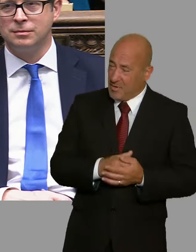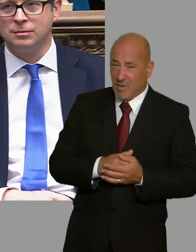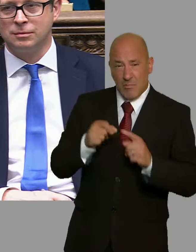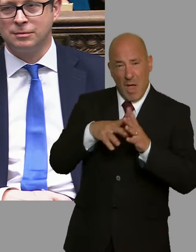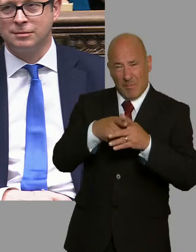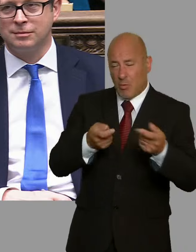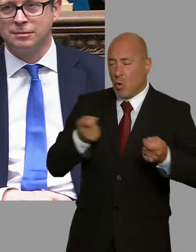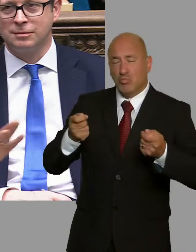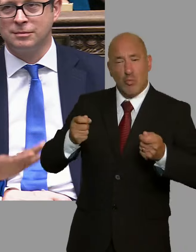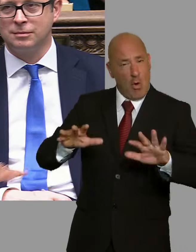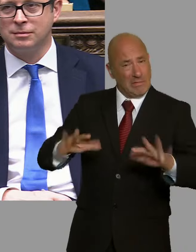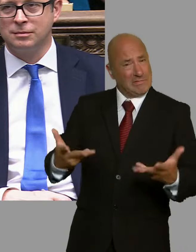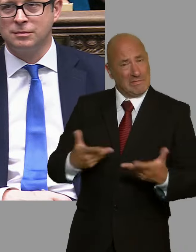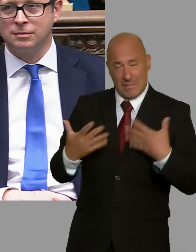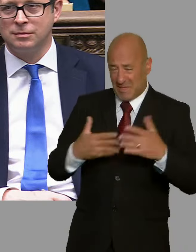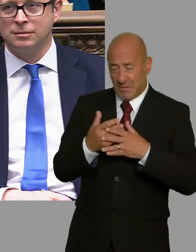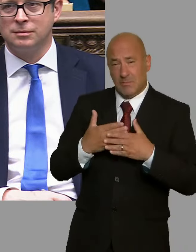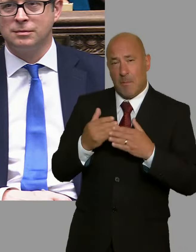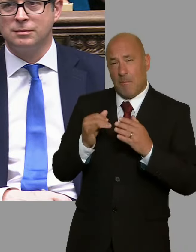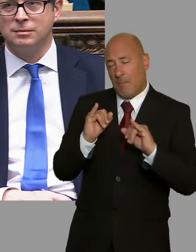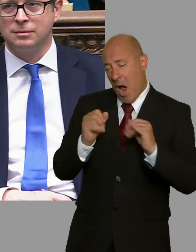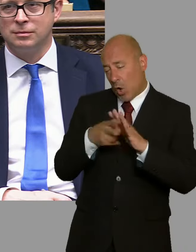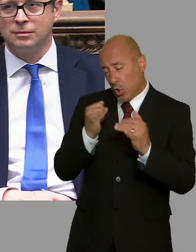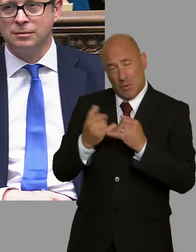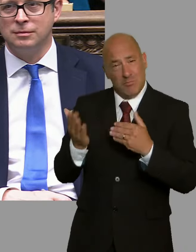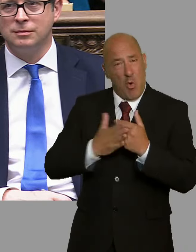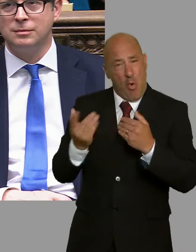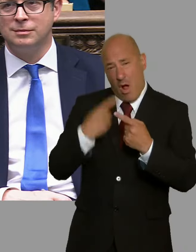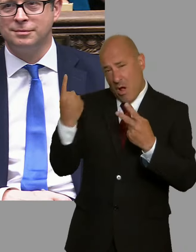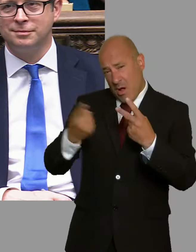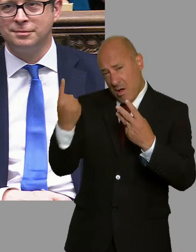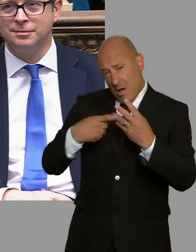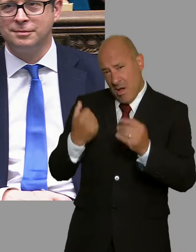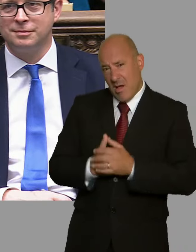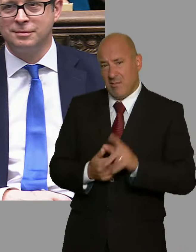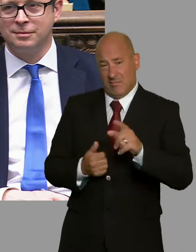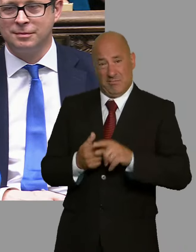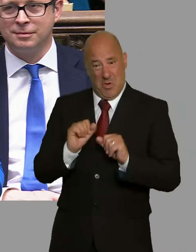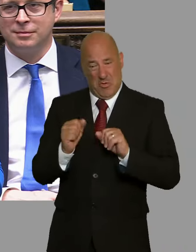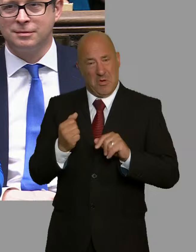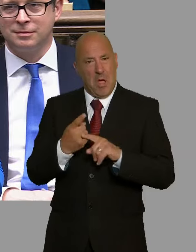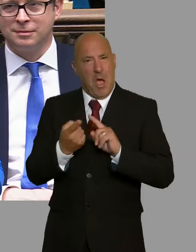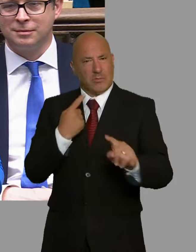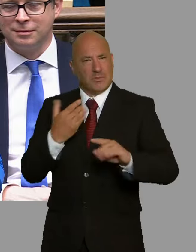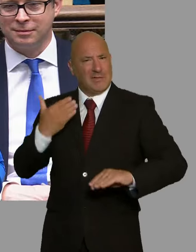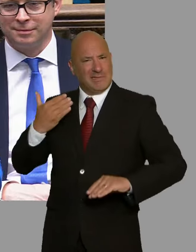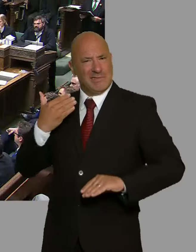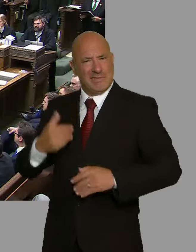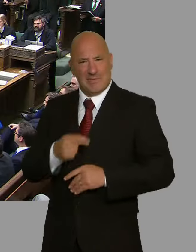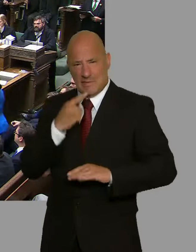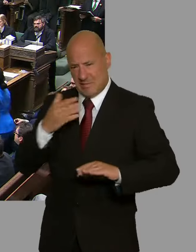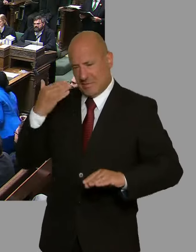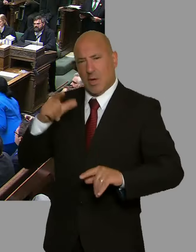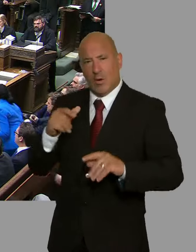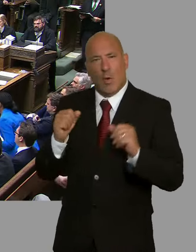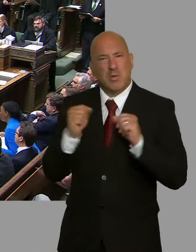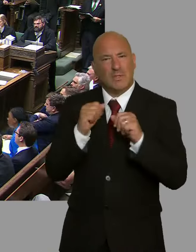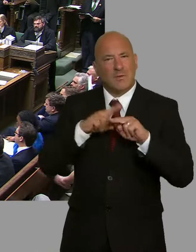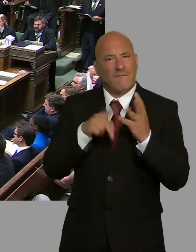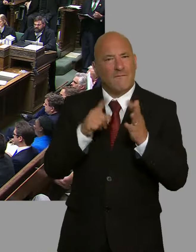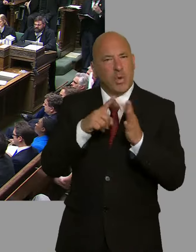a simple question. It only requires one word, yes or no. Is he planning to U-turn on winter fuel cuts? Yes.